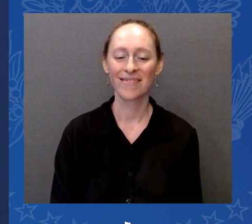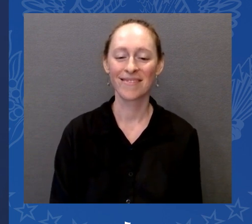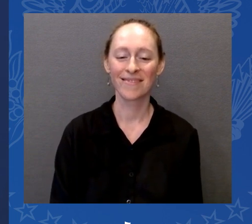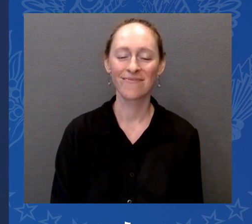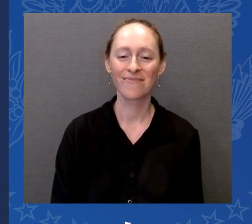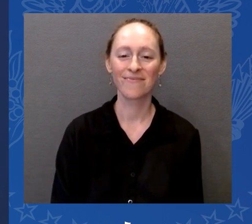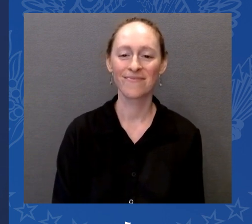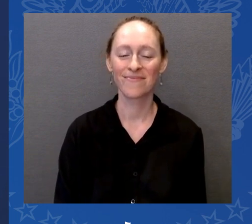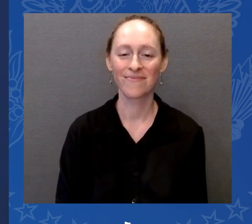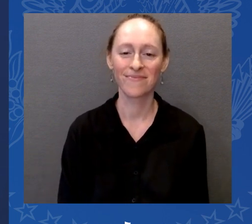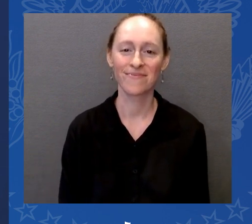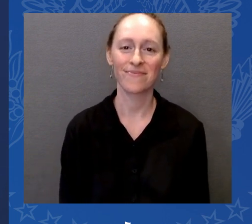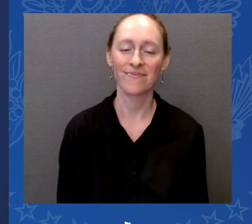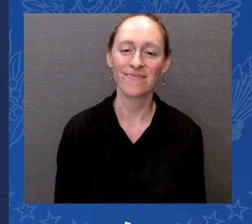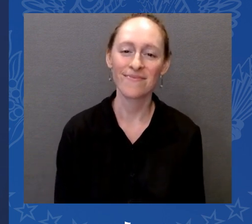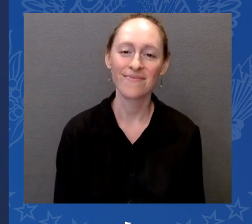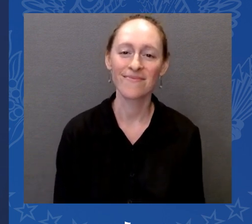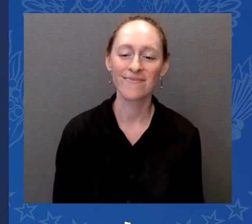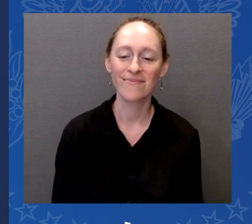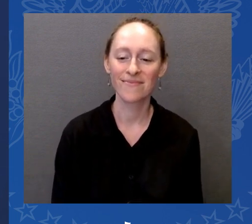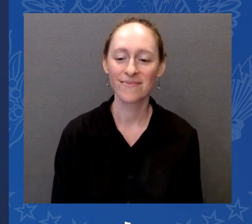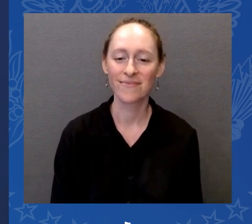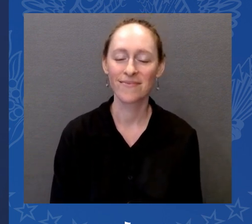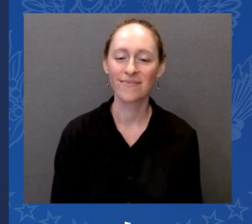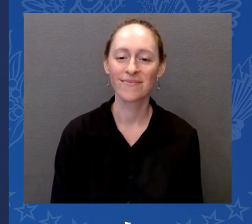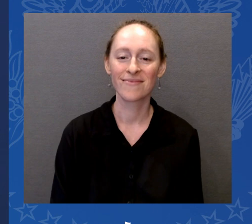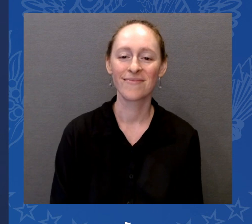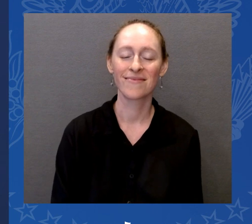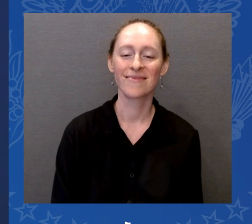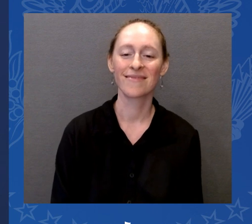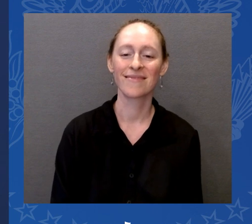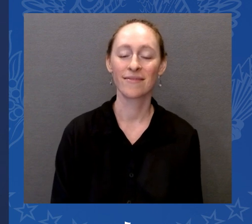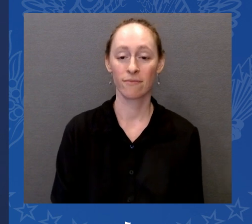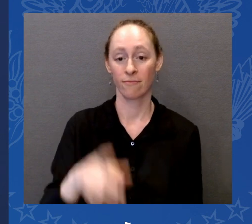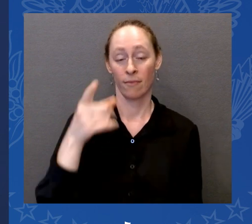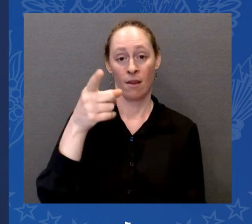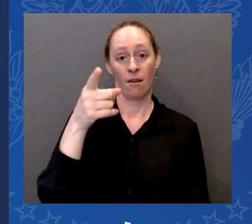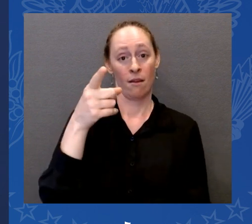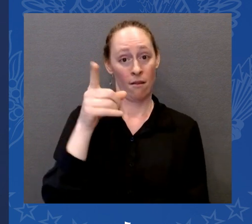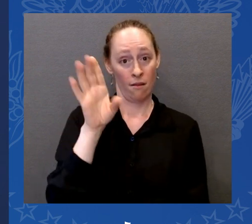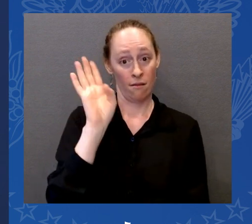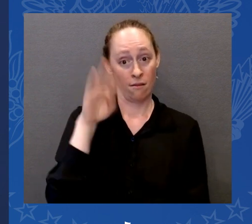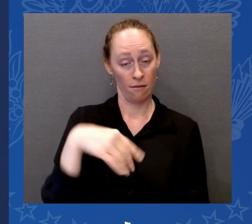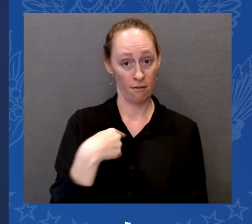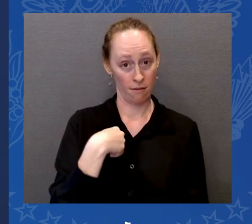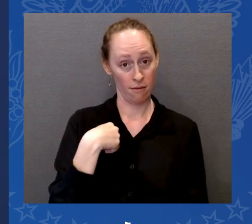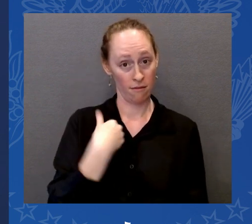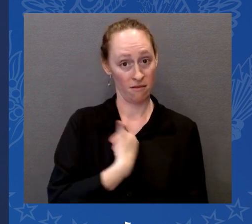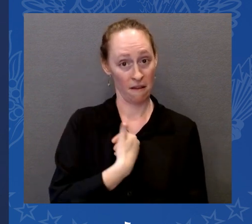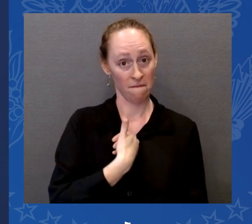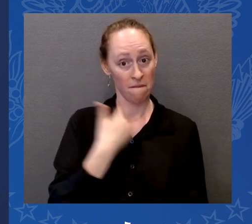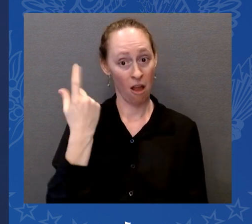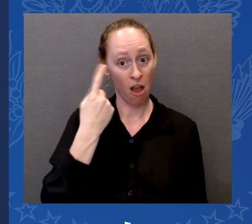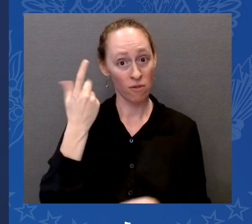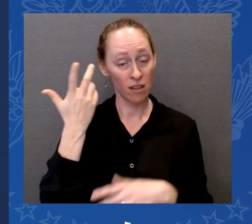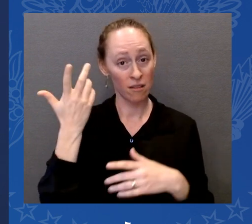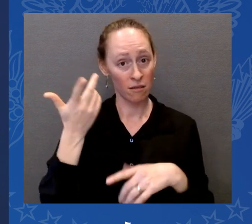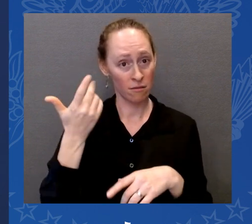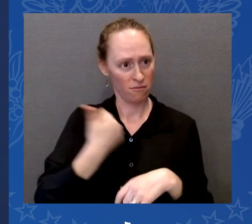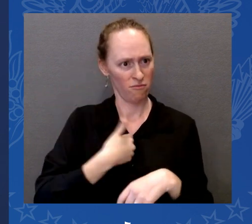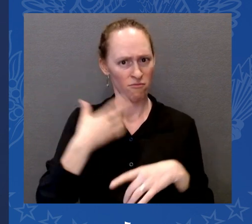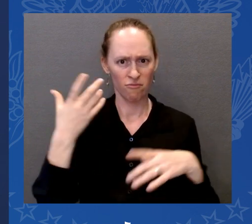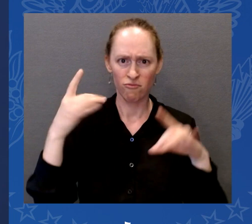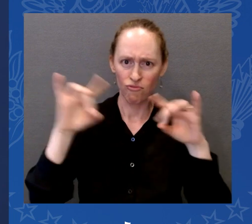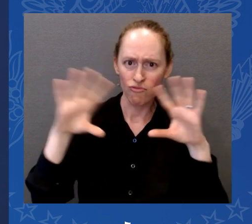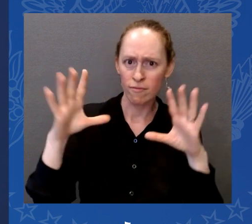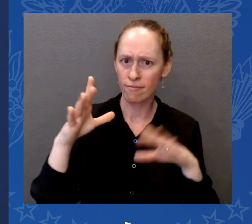I wasn't always a skilled tradeswoman. As a matter of fact, I attended Syracuse University, where I studied